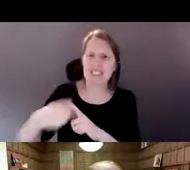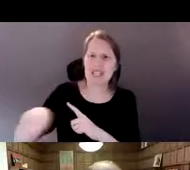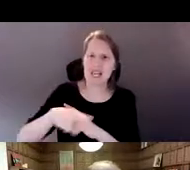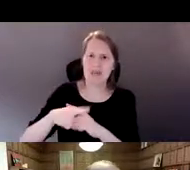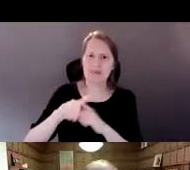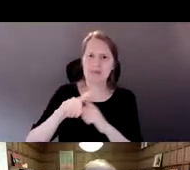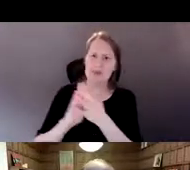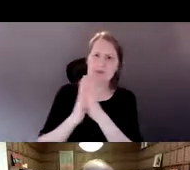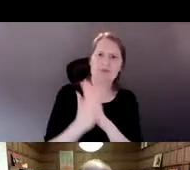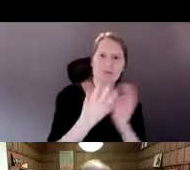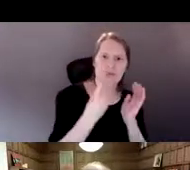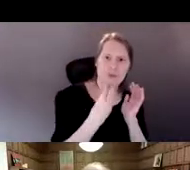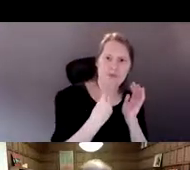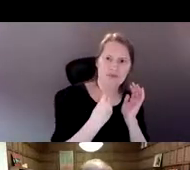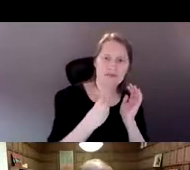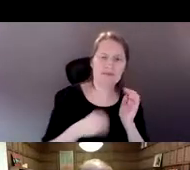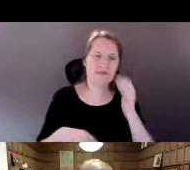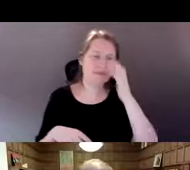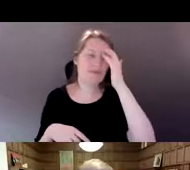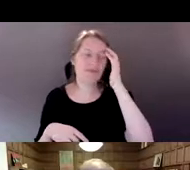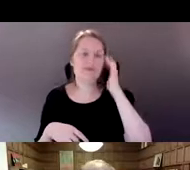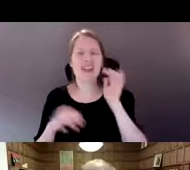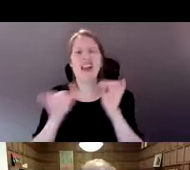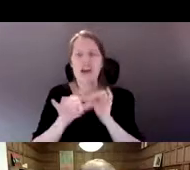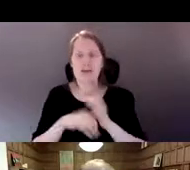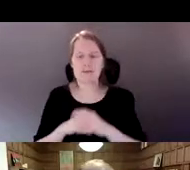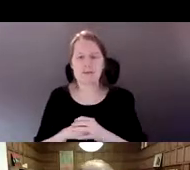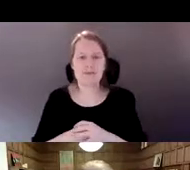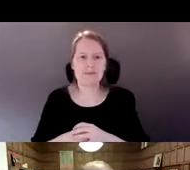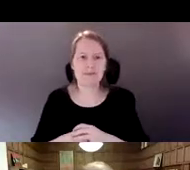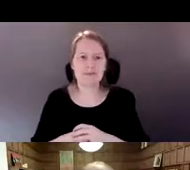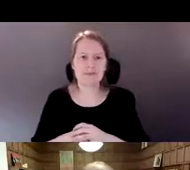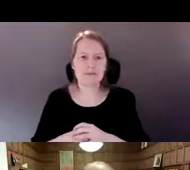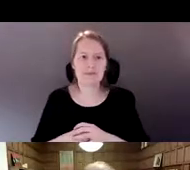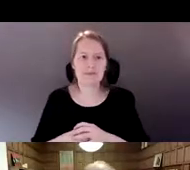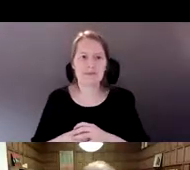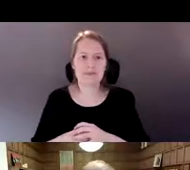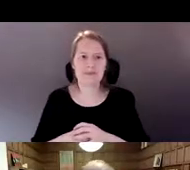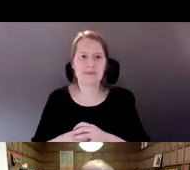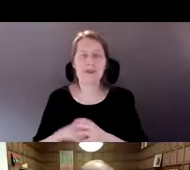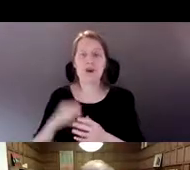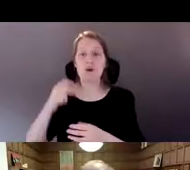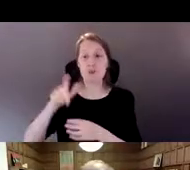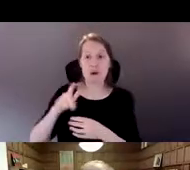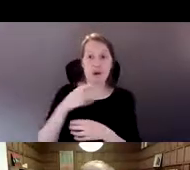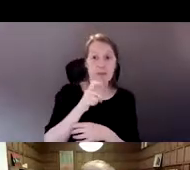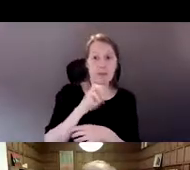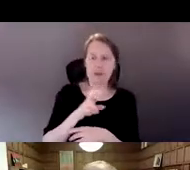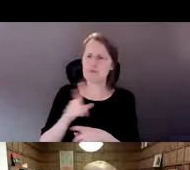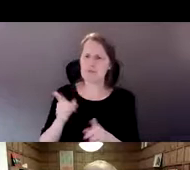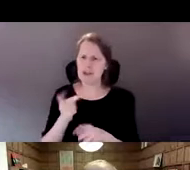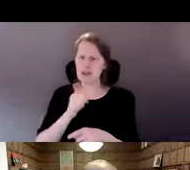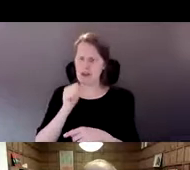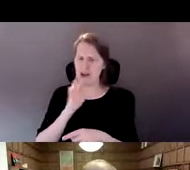Judaize? So notice that what's happening here is that Paul and Peter are not arguing about